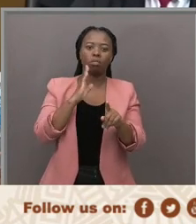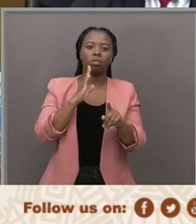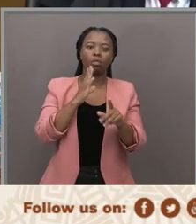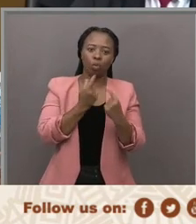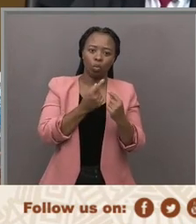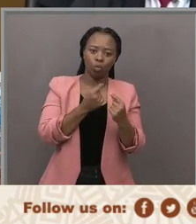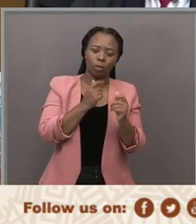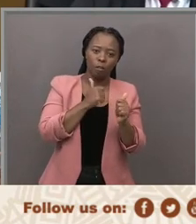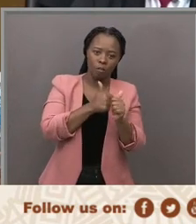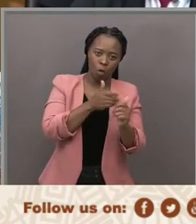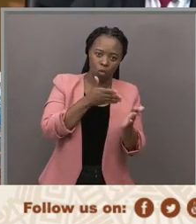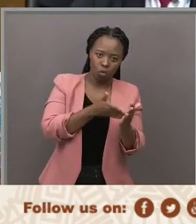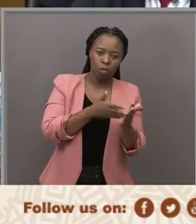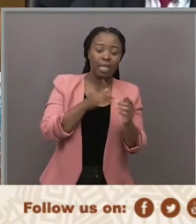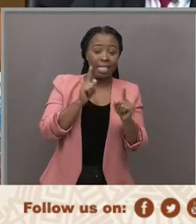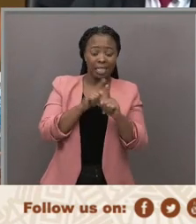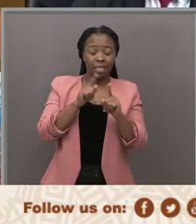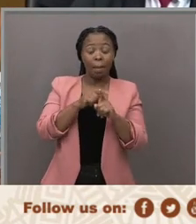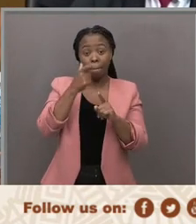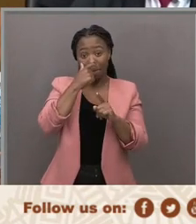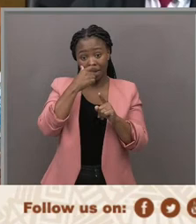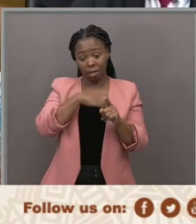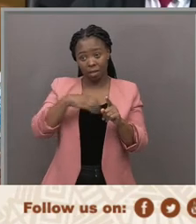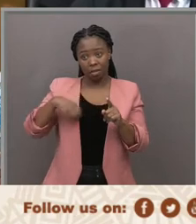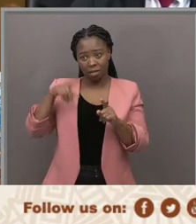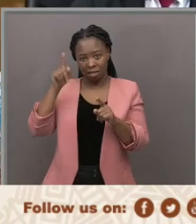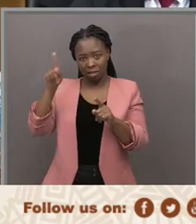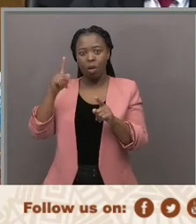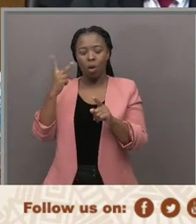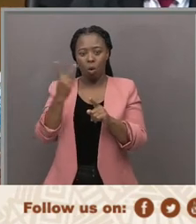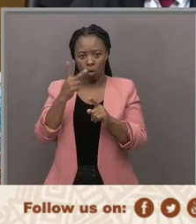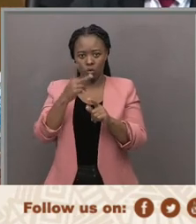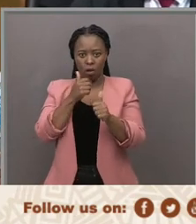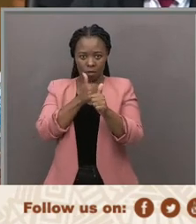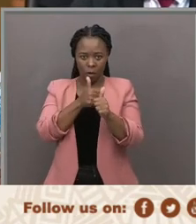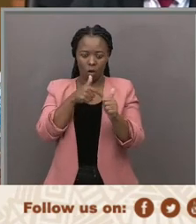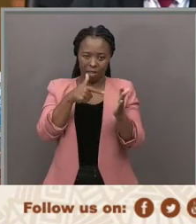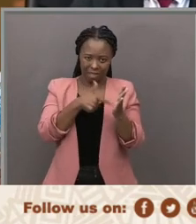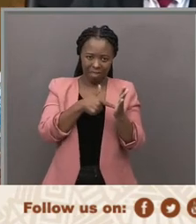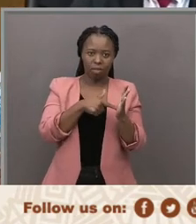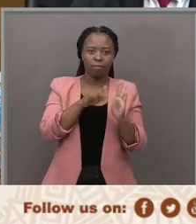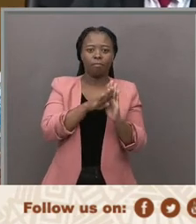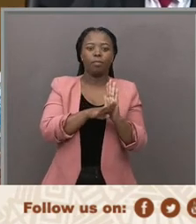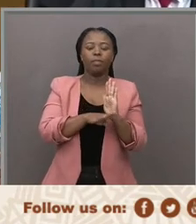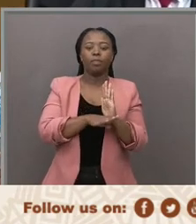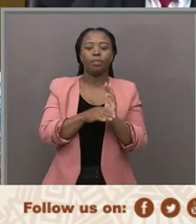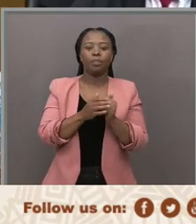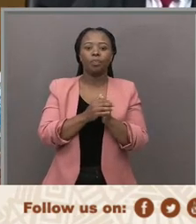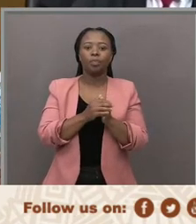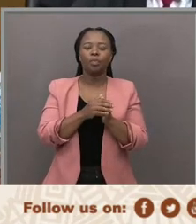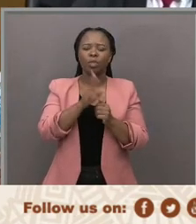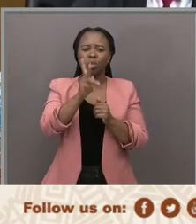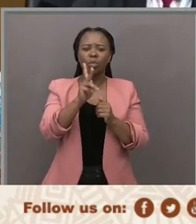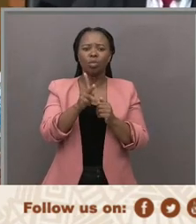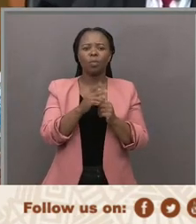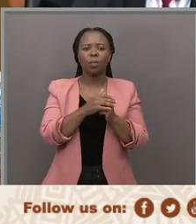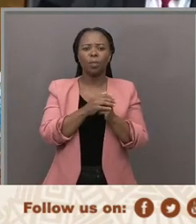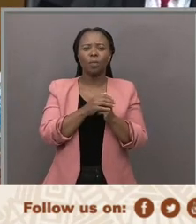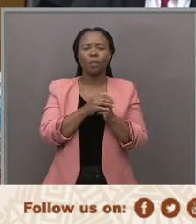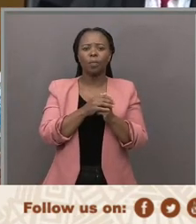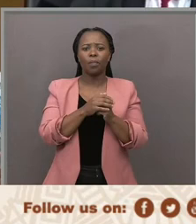for this. I want to report that the vetting of senior officials of government